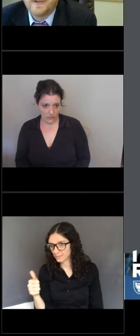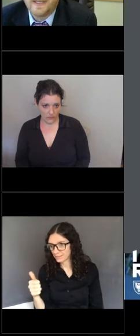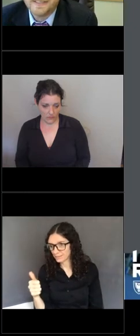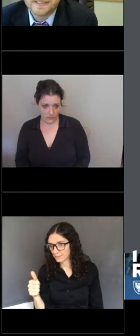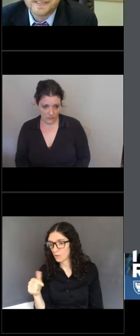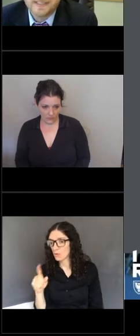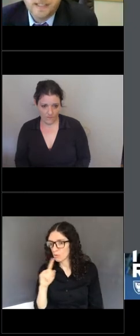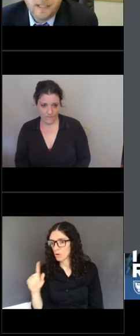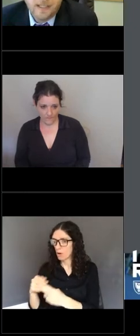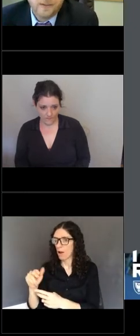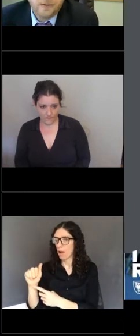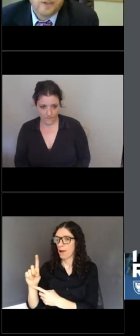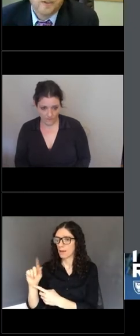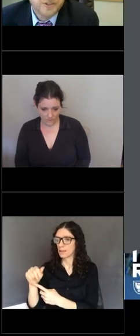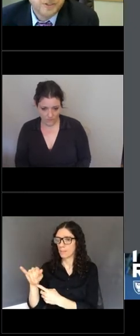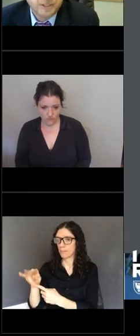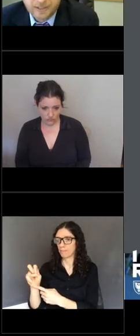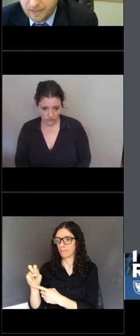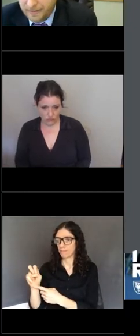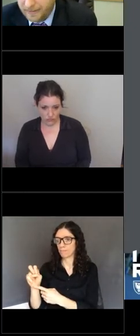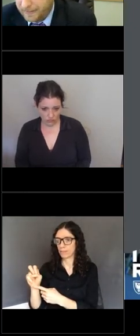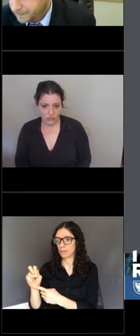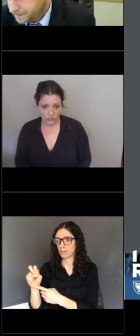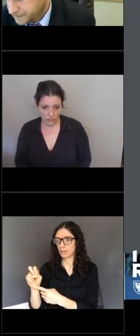to be able to find a large